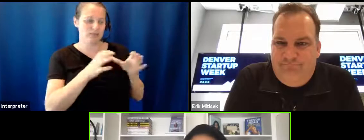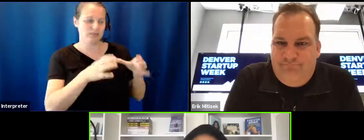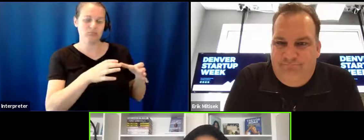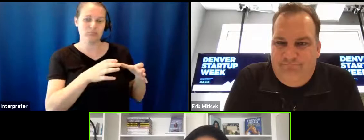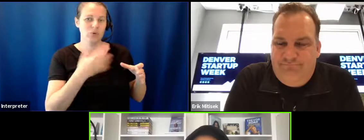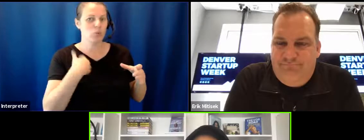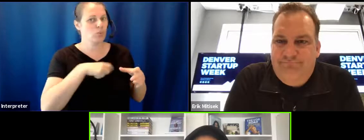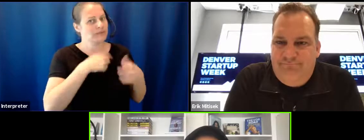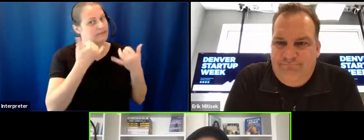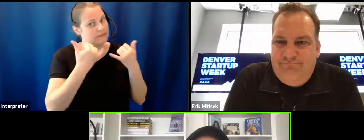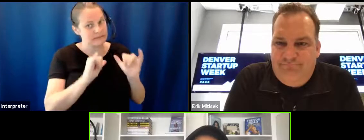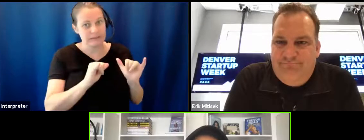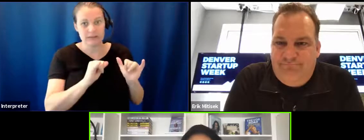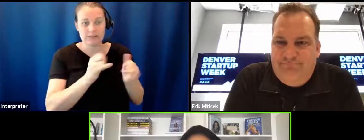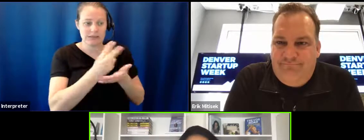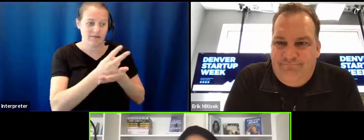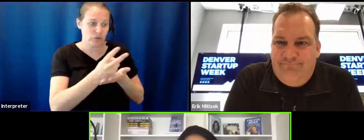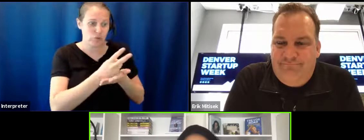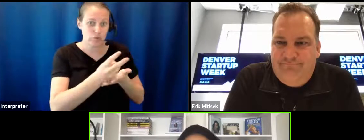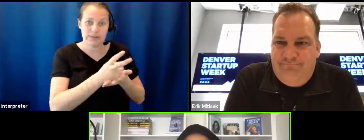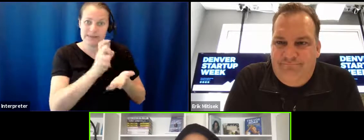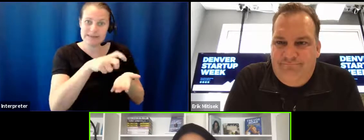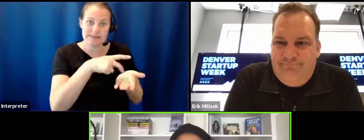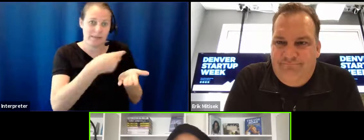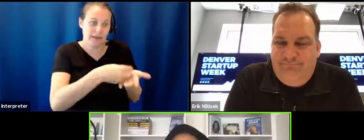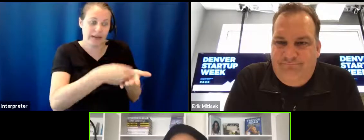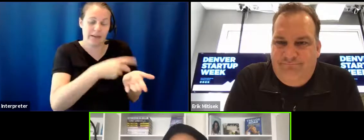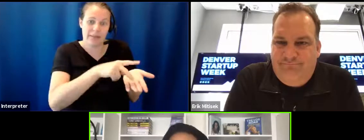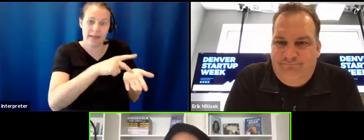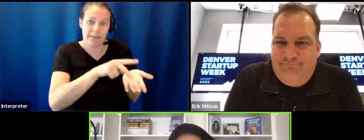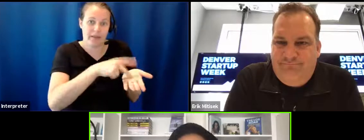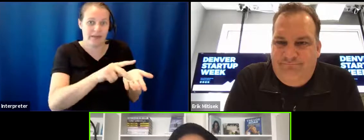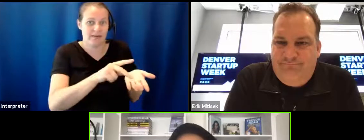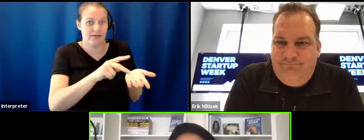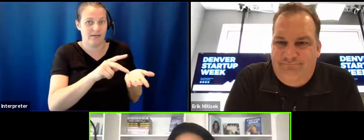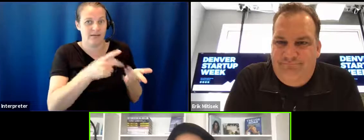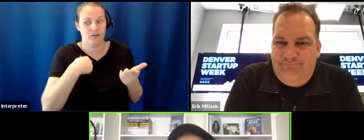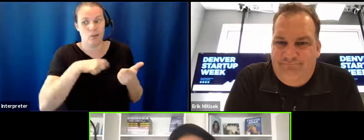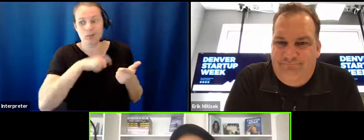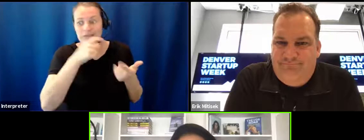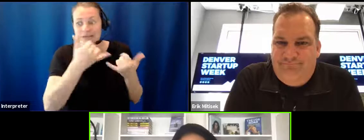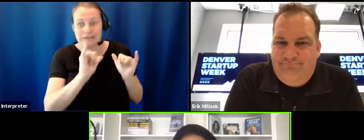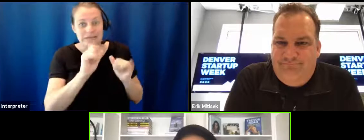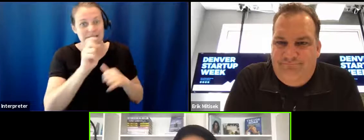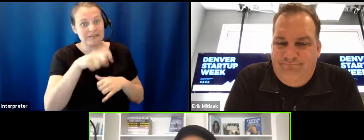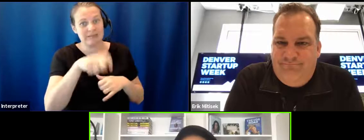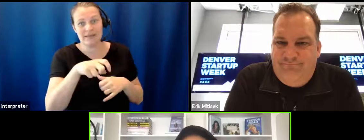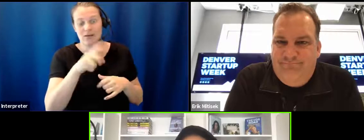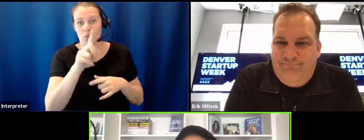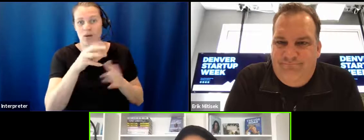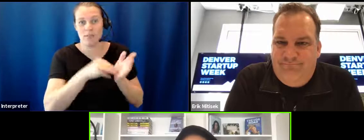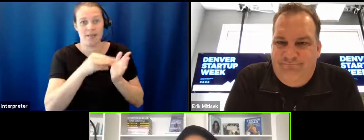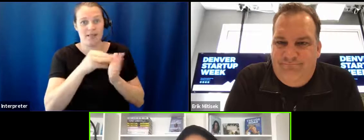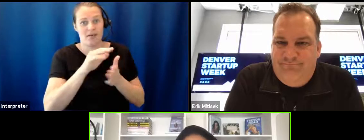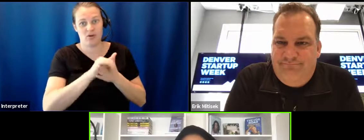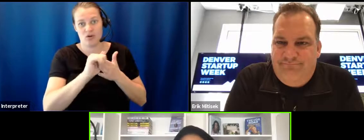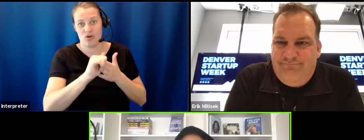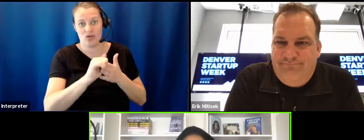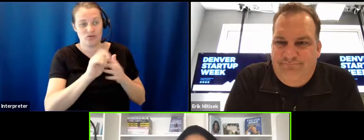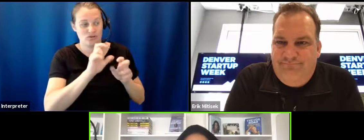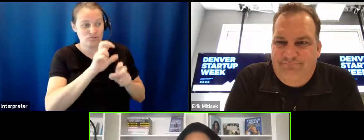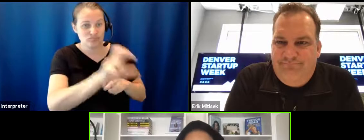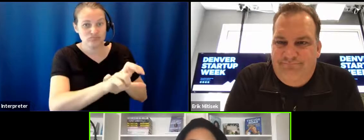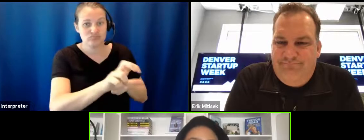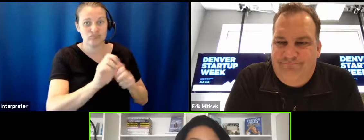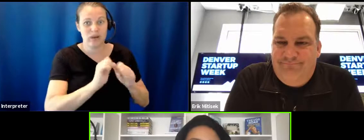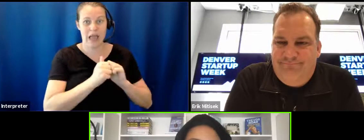for payroll every 2 weeks. We were still figuring out how do we raise another $1 million to invest in underrepresented founders. You know, we were still figuring